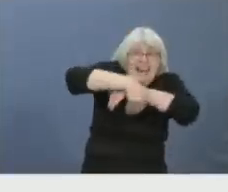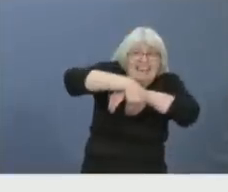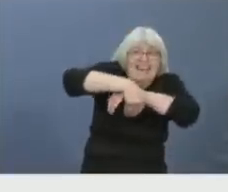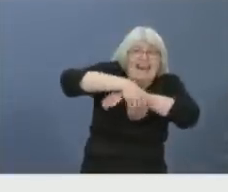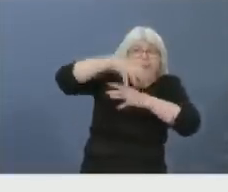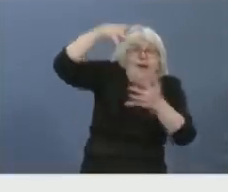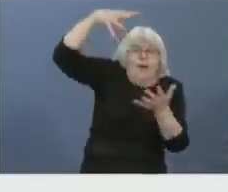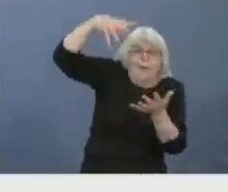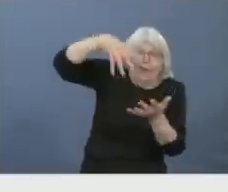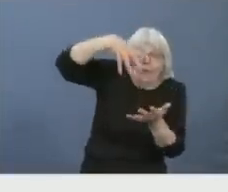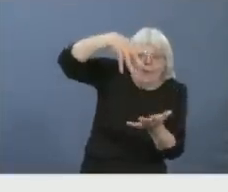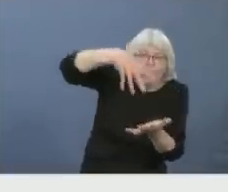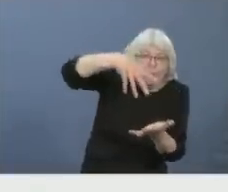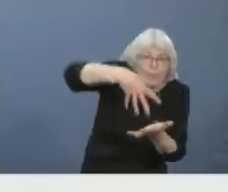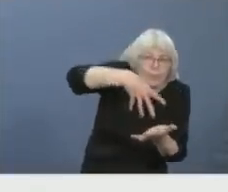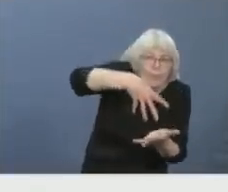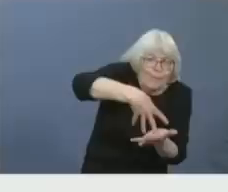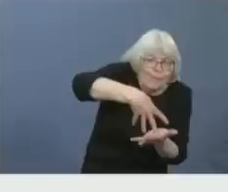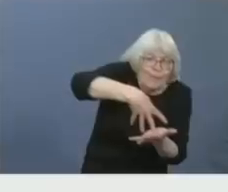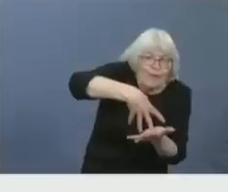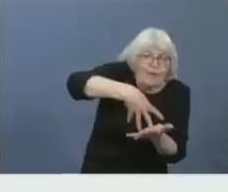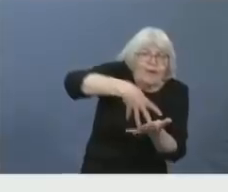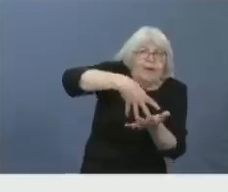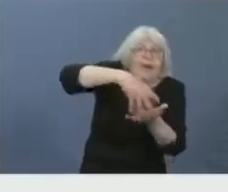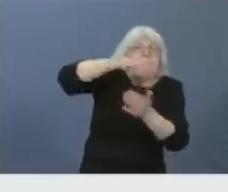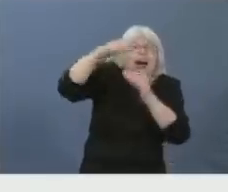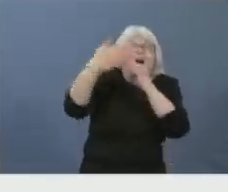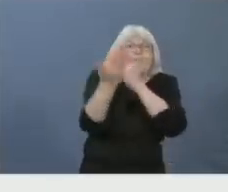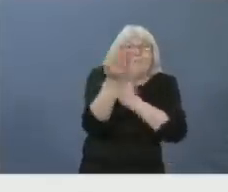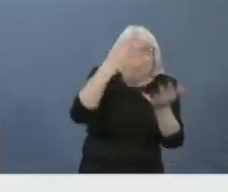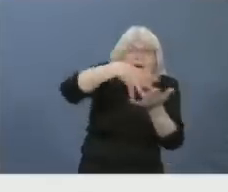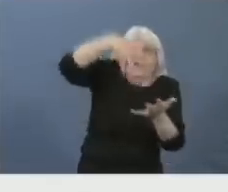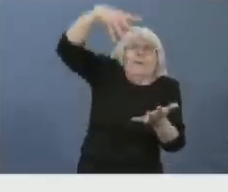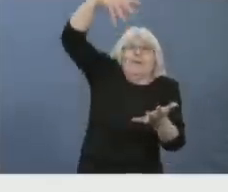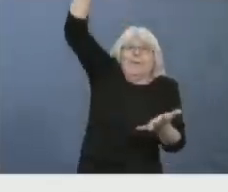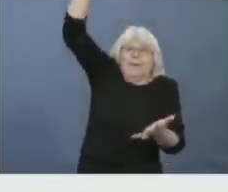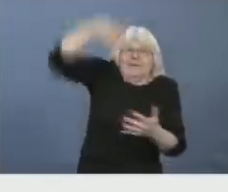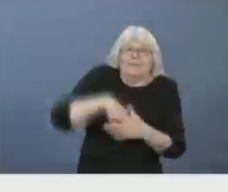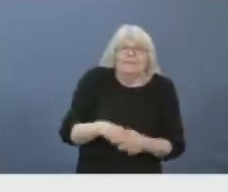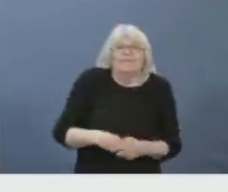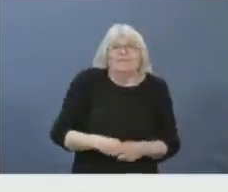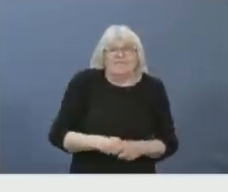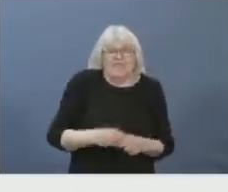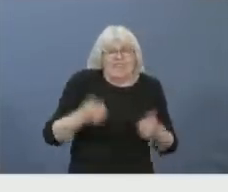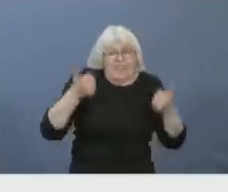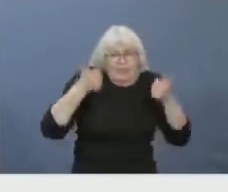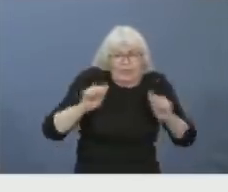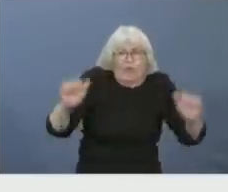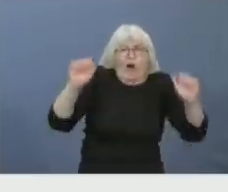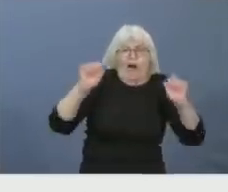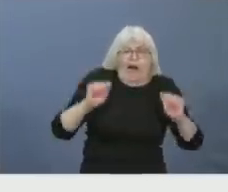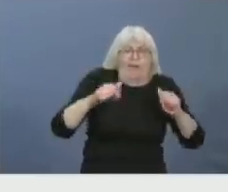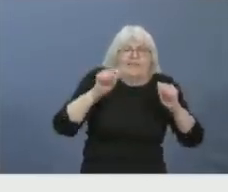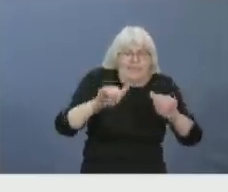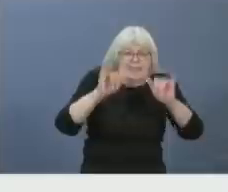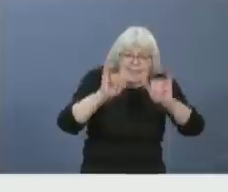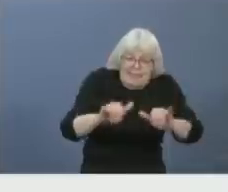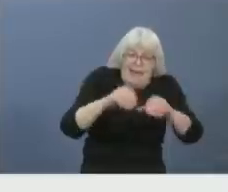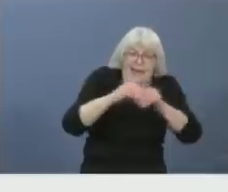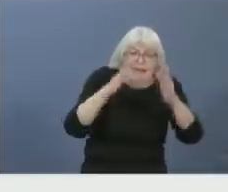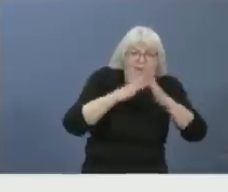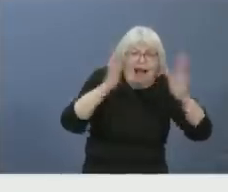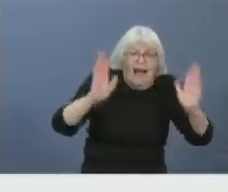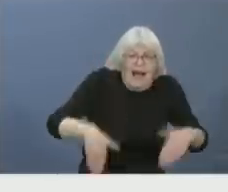morning hours. So very simple things like, if possible, staying indoors, keeping windows and doors